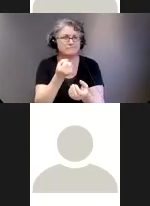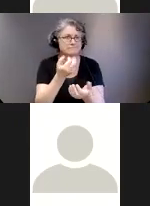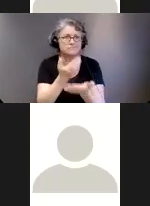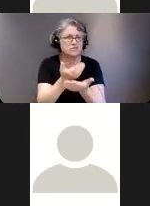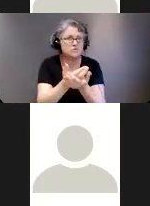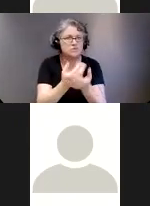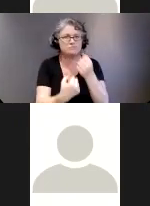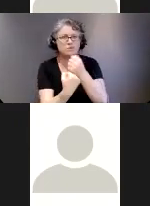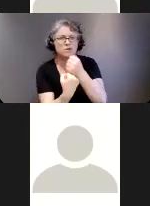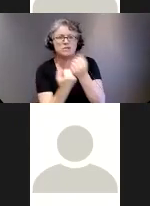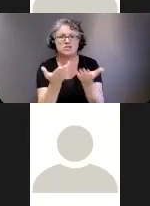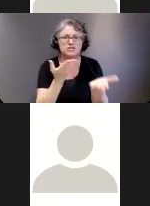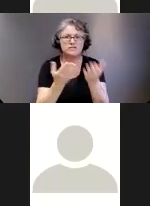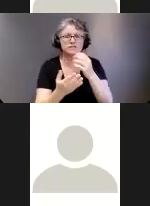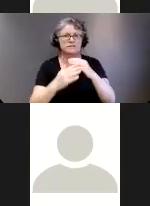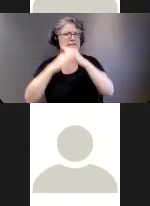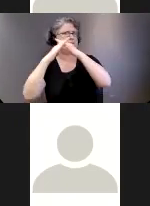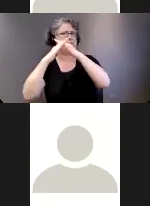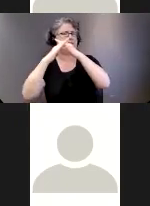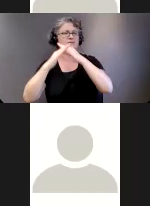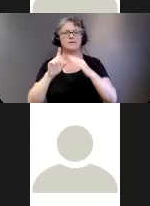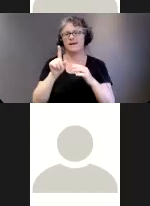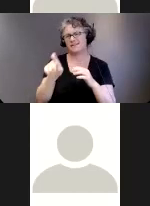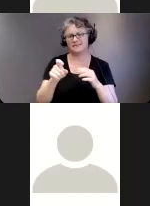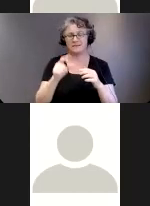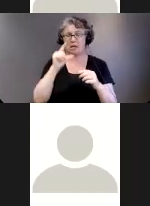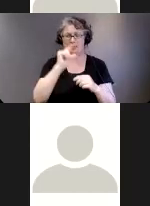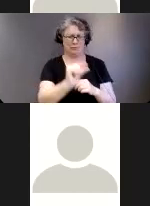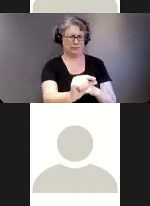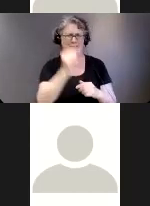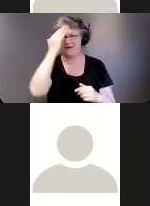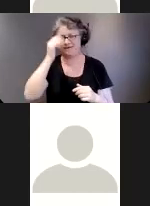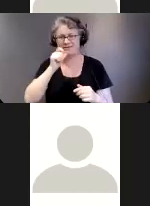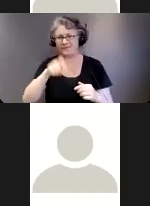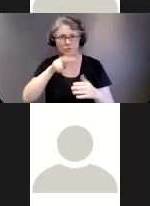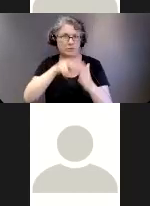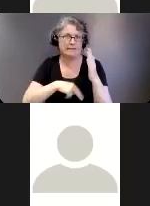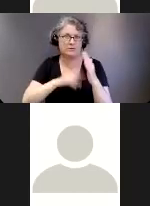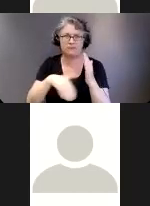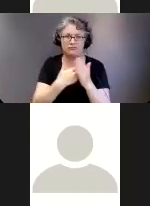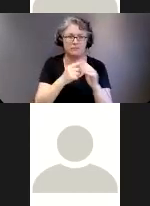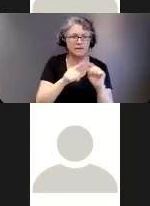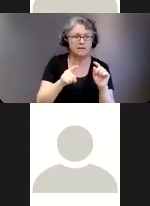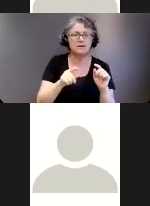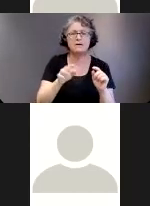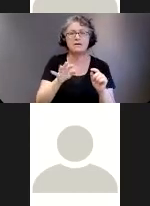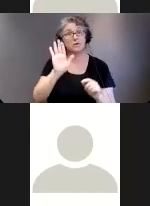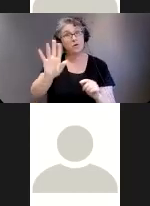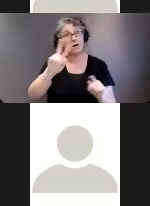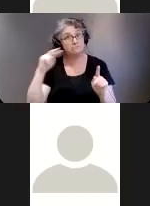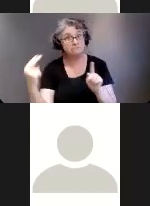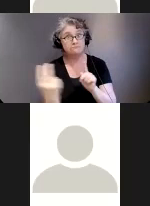just wanted to ask you, I know it's small on there, so you don't even need to read those specific ones, but I'm just wondering from your